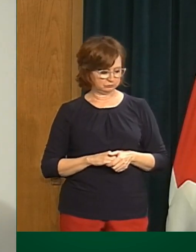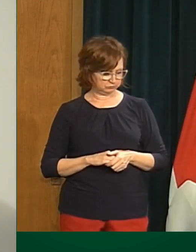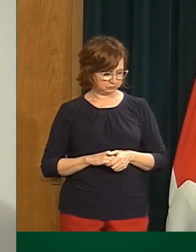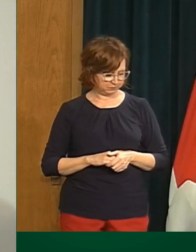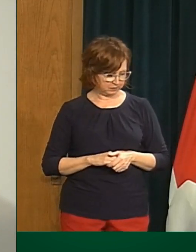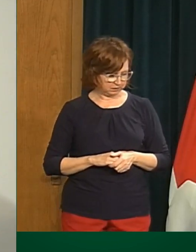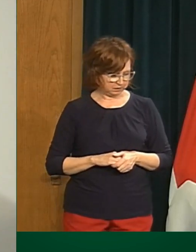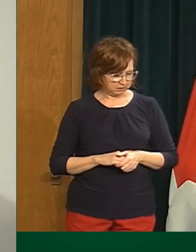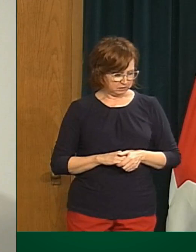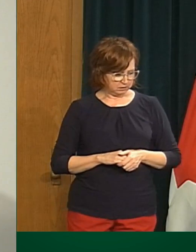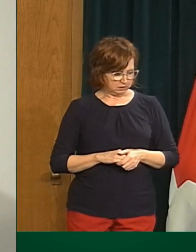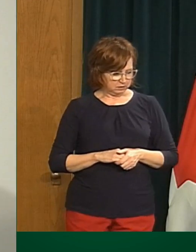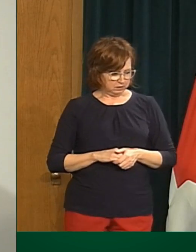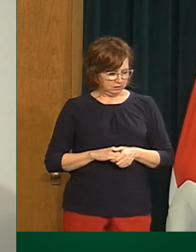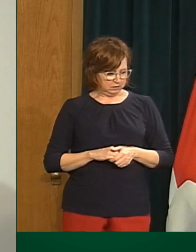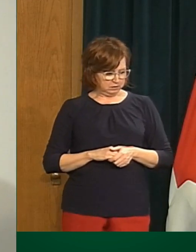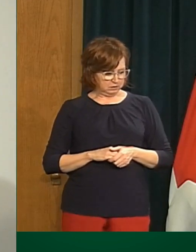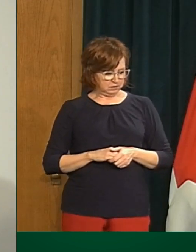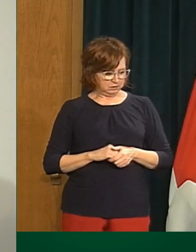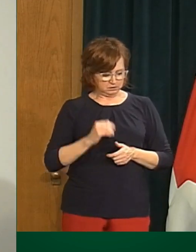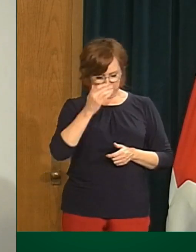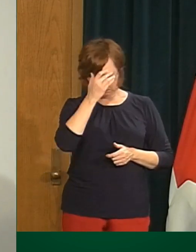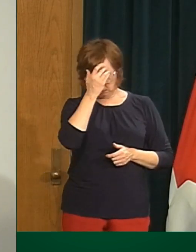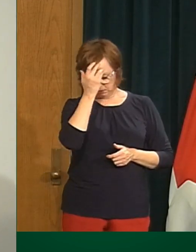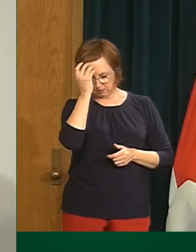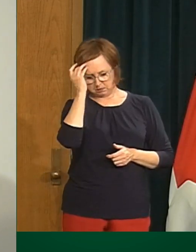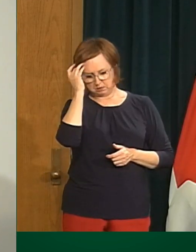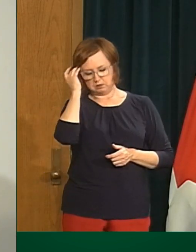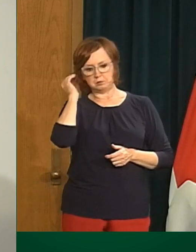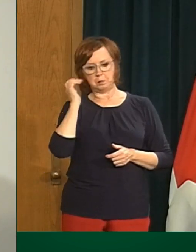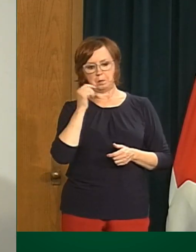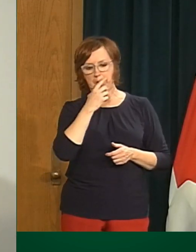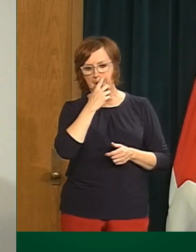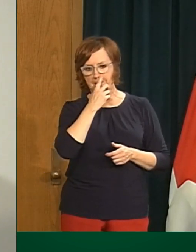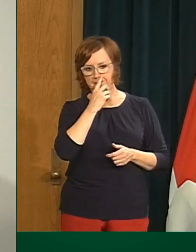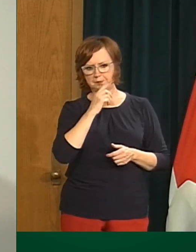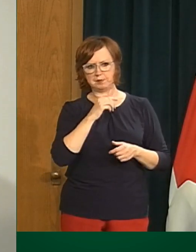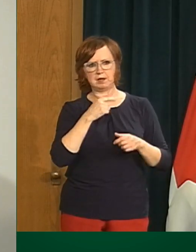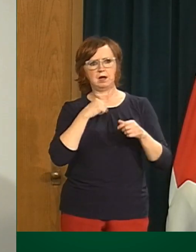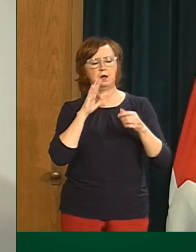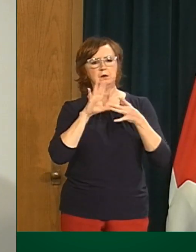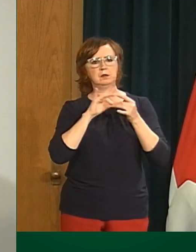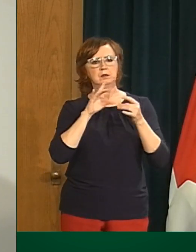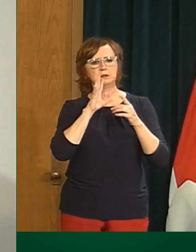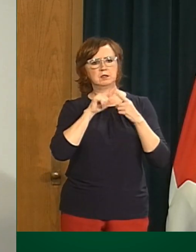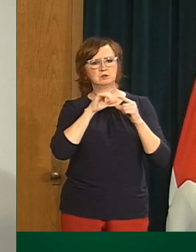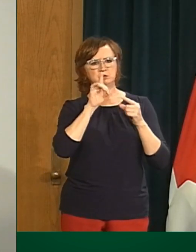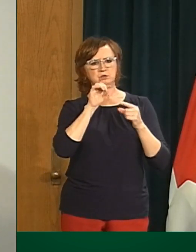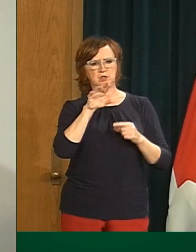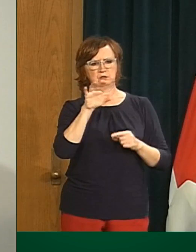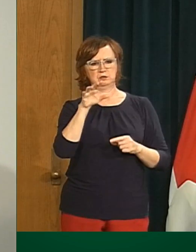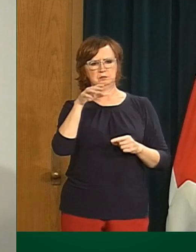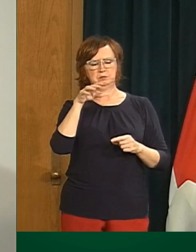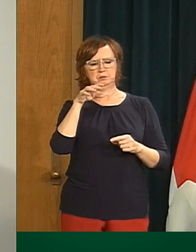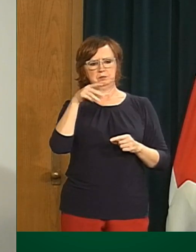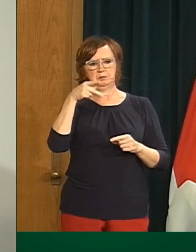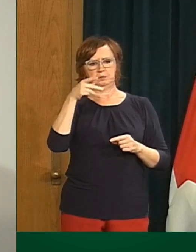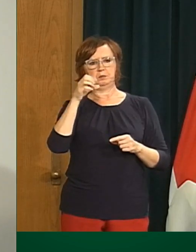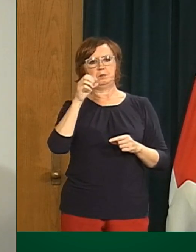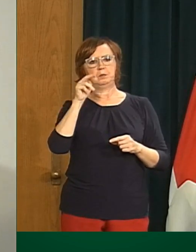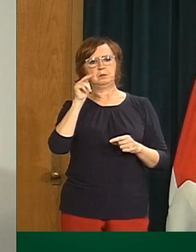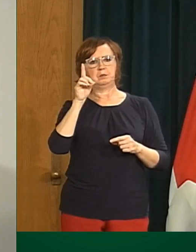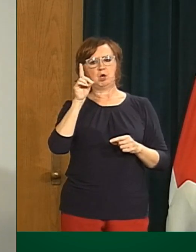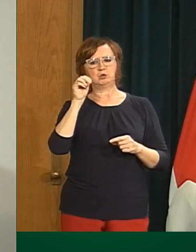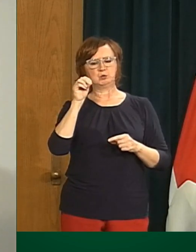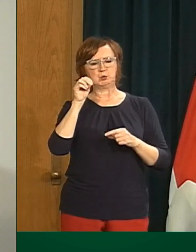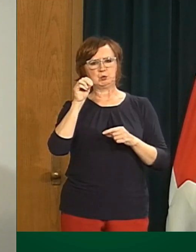a warning to Dr. Opondo that he could speak in a bit more detail on the SHA testing strategy, because I think there's kind